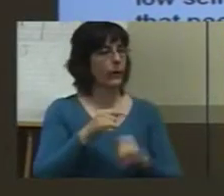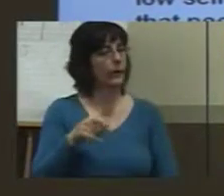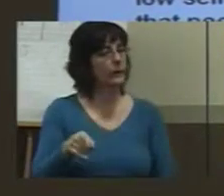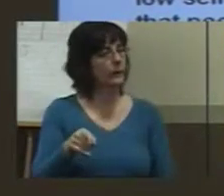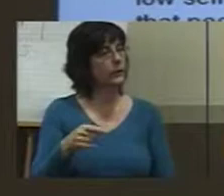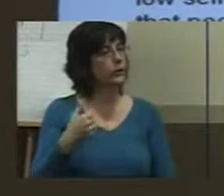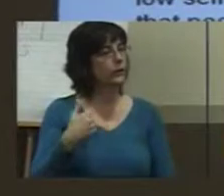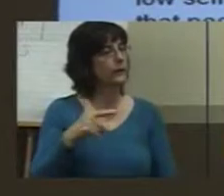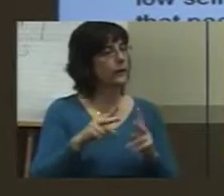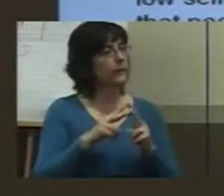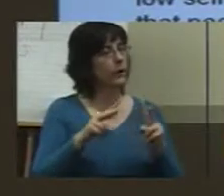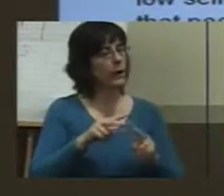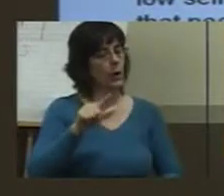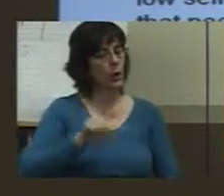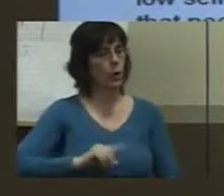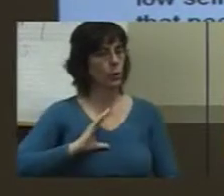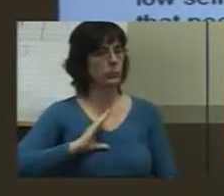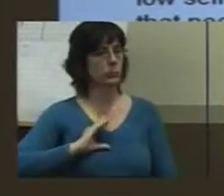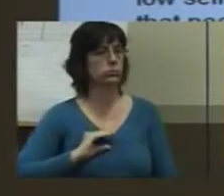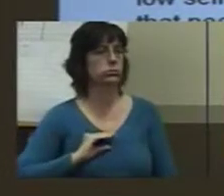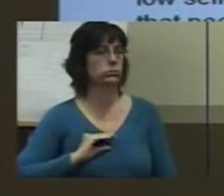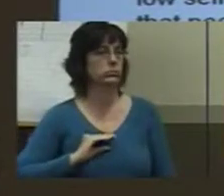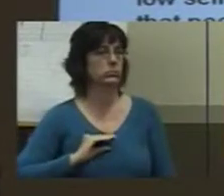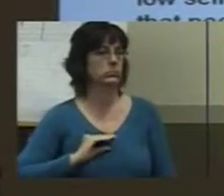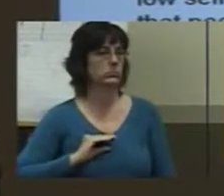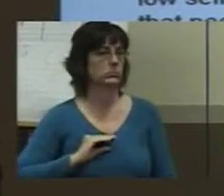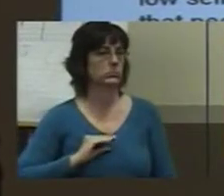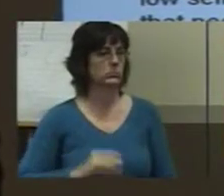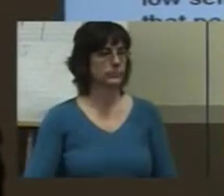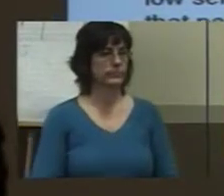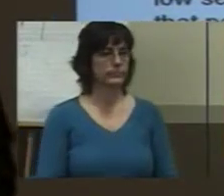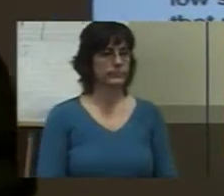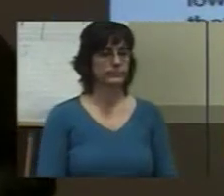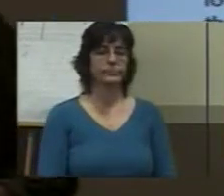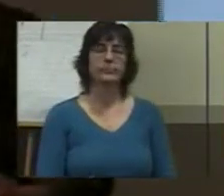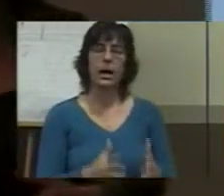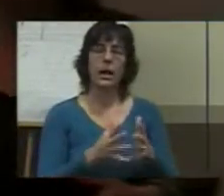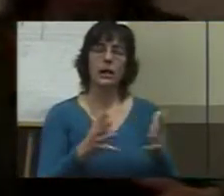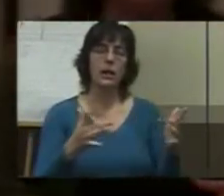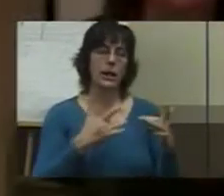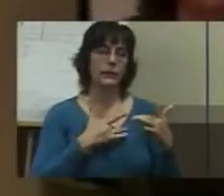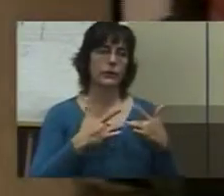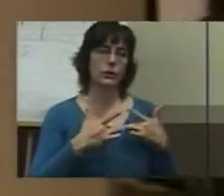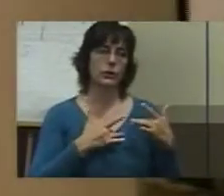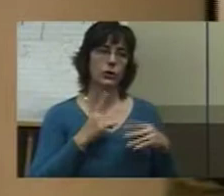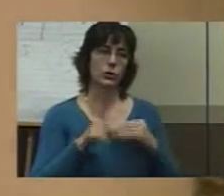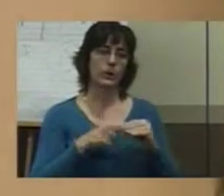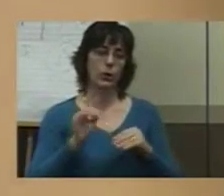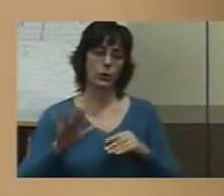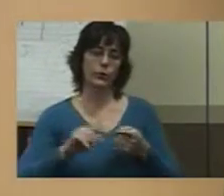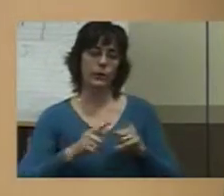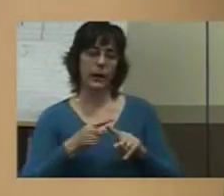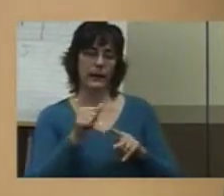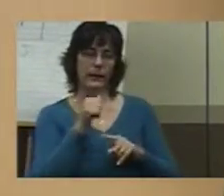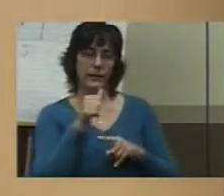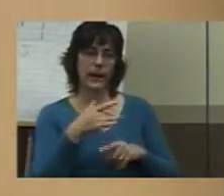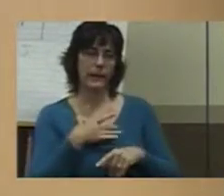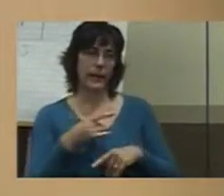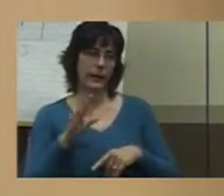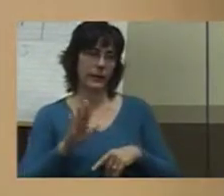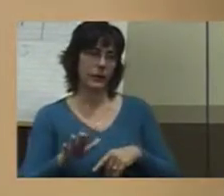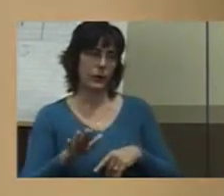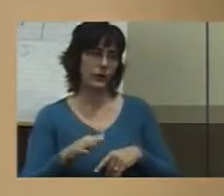found out that she has very low self-esteem. Okay, she has a lot of concern about peers not liking